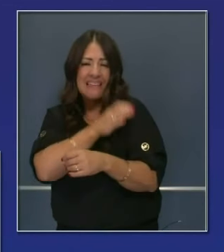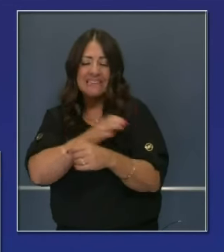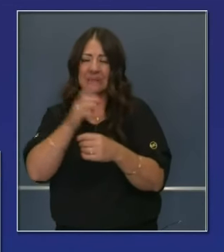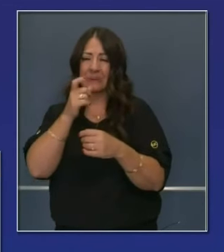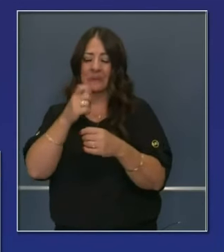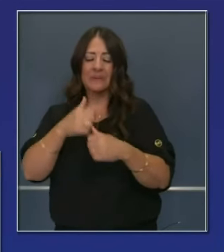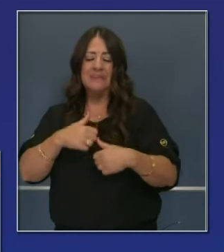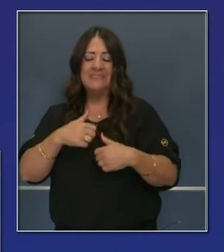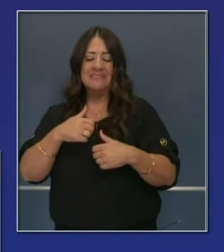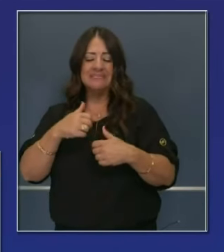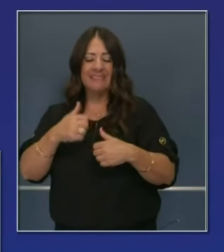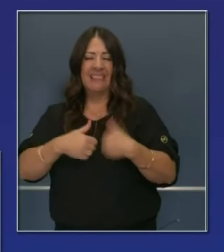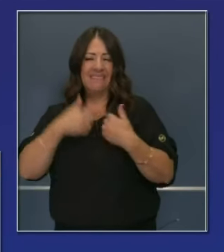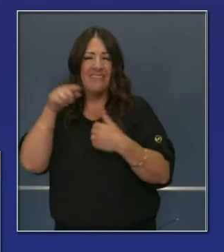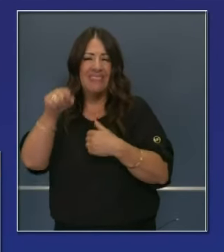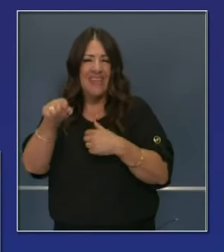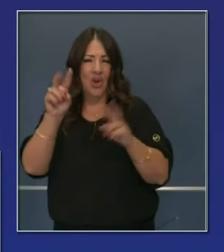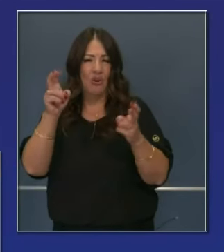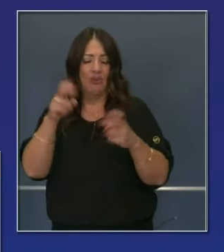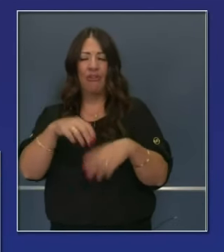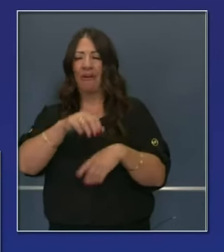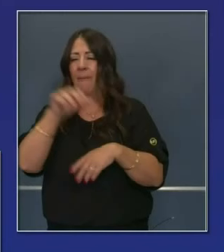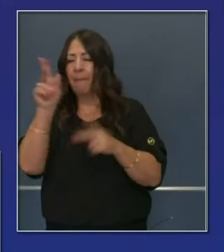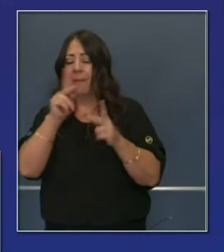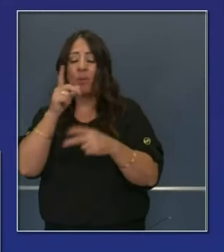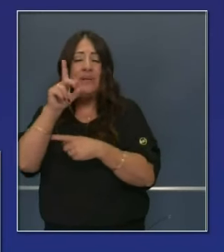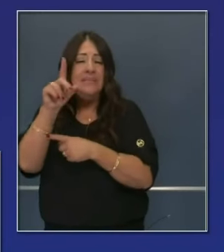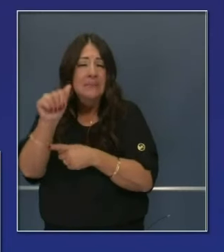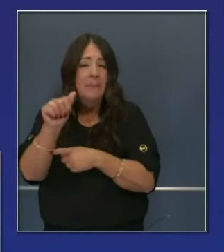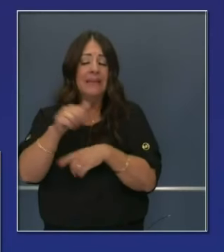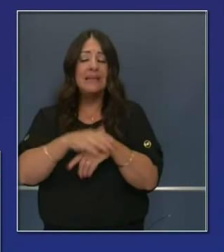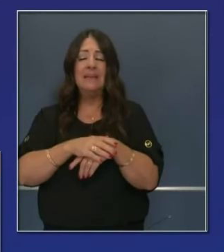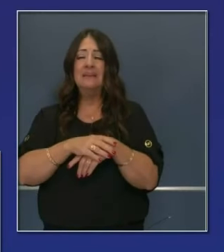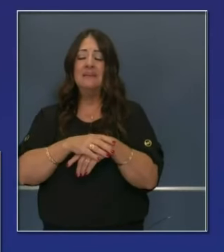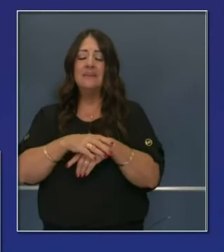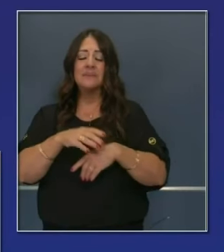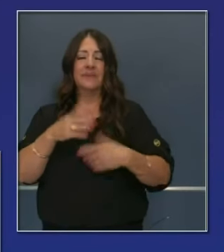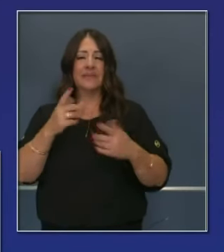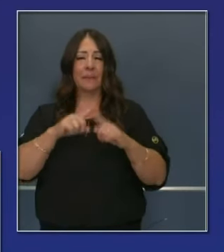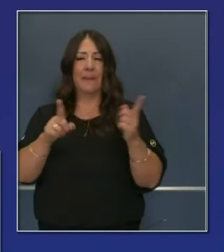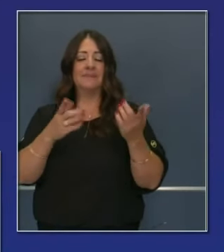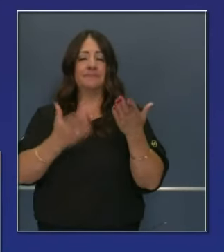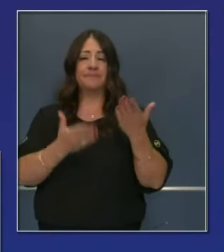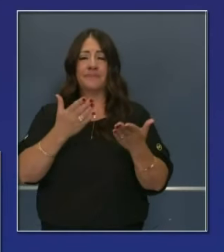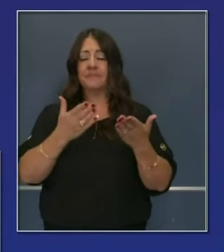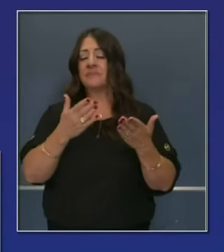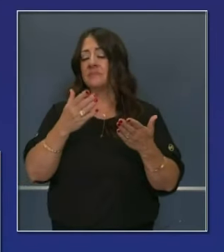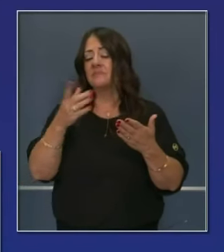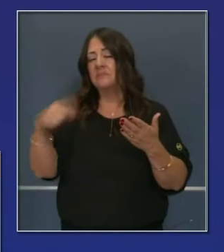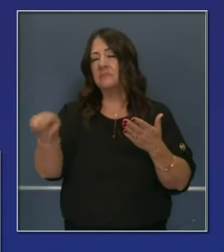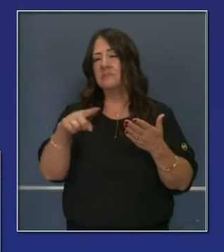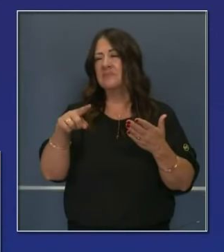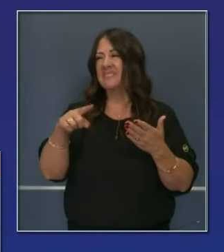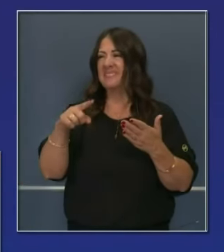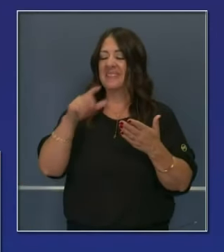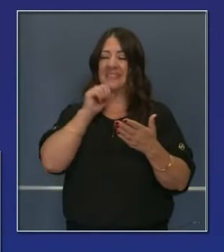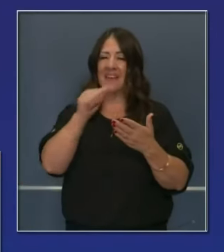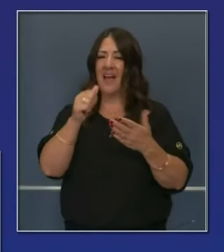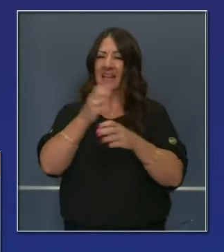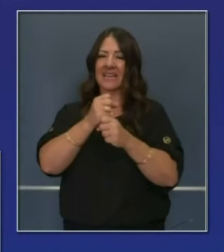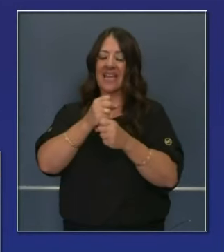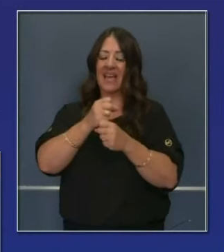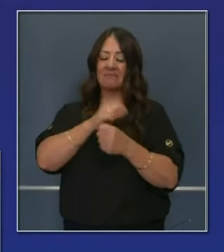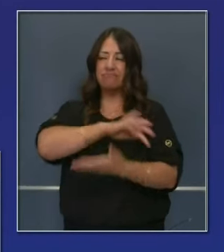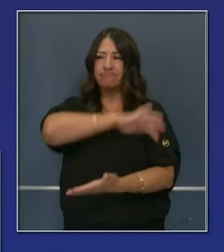with disabilities and others. It is unlikely that they will see a substantial distribution,